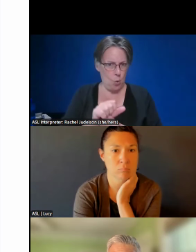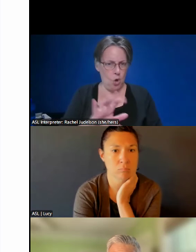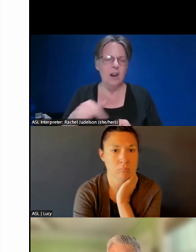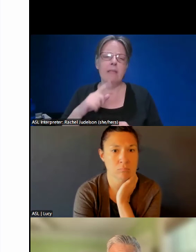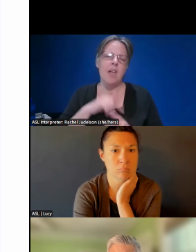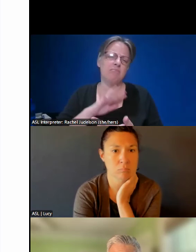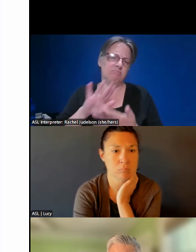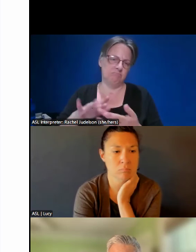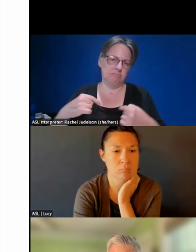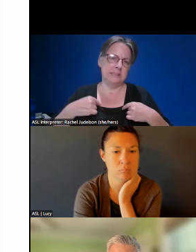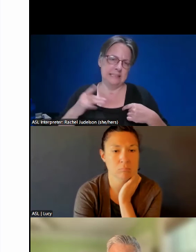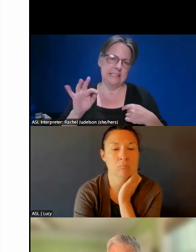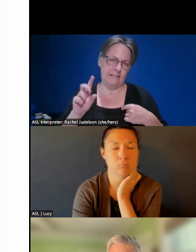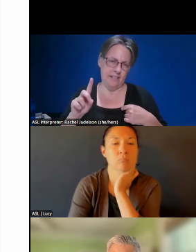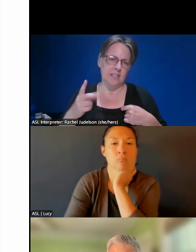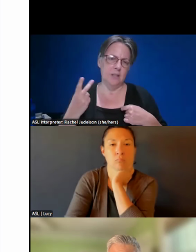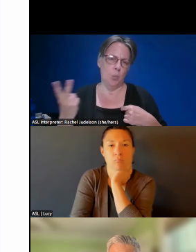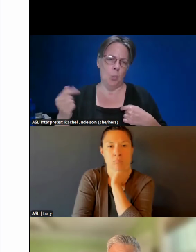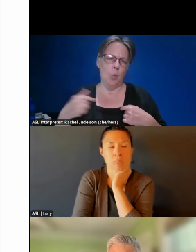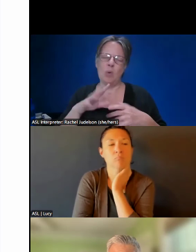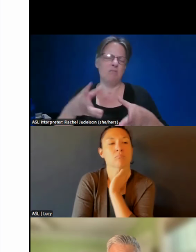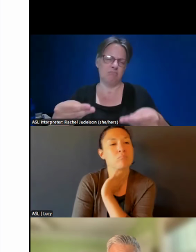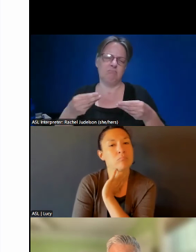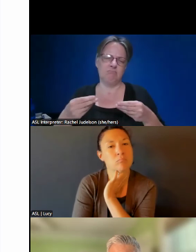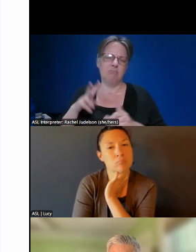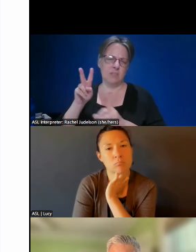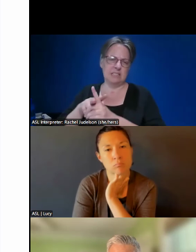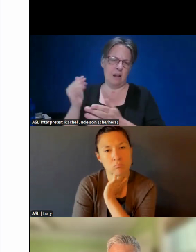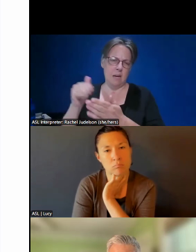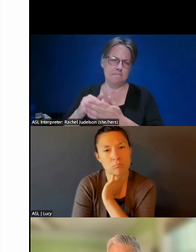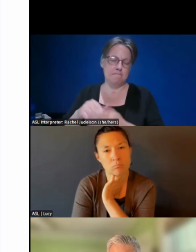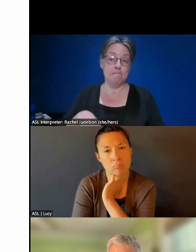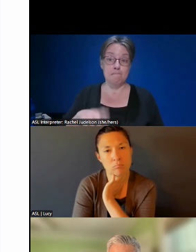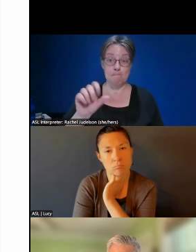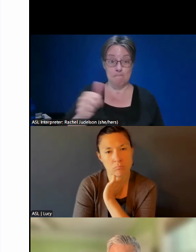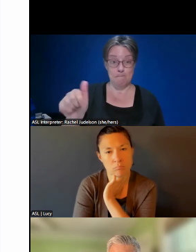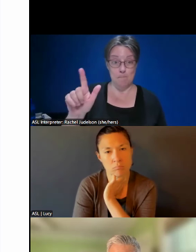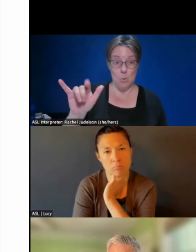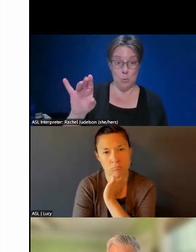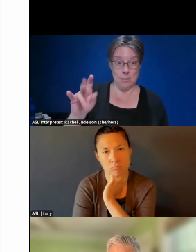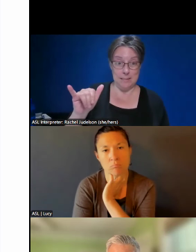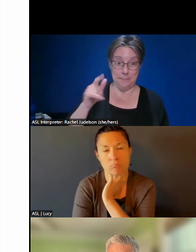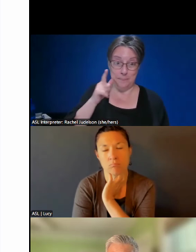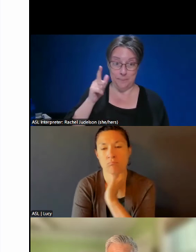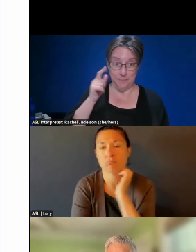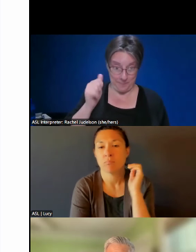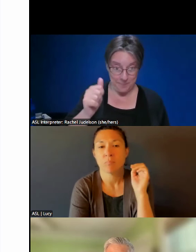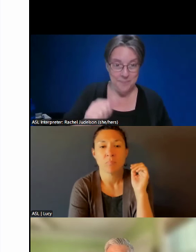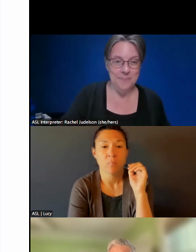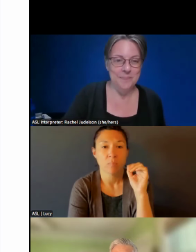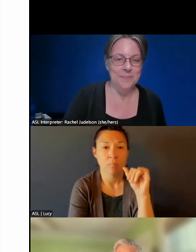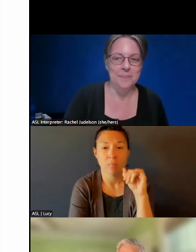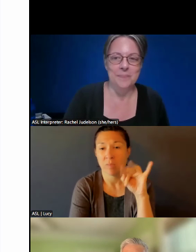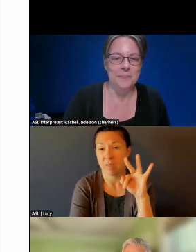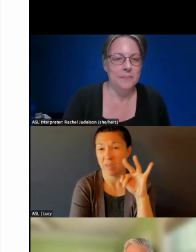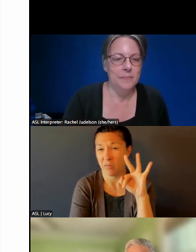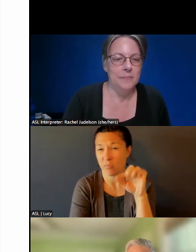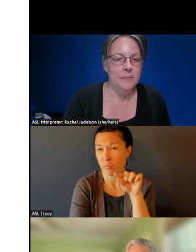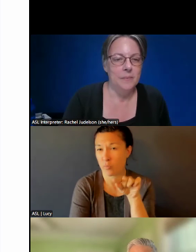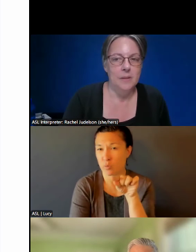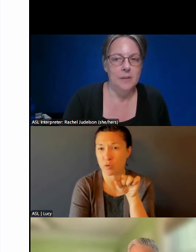touch with me and David and we can reassign it. So imagine that you are a